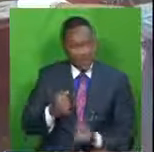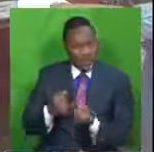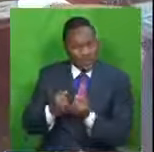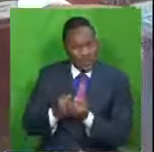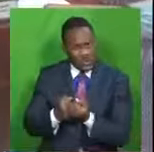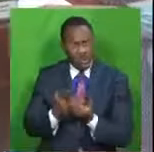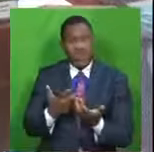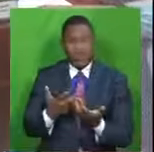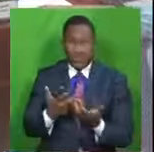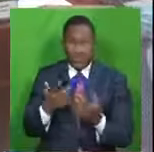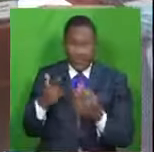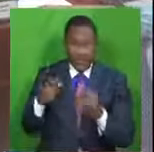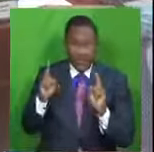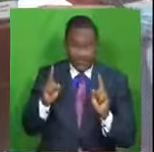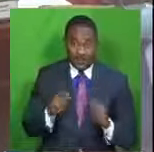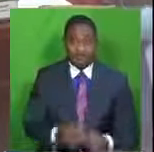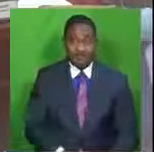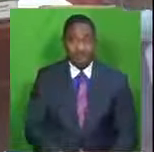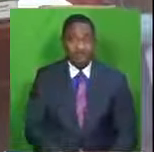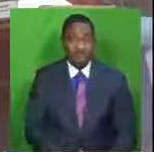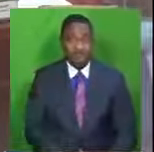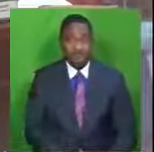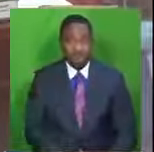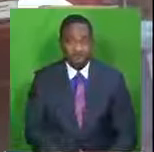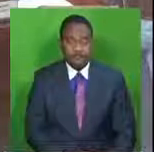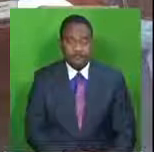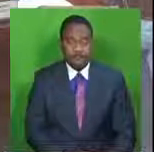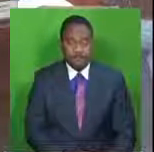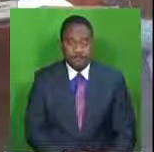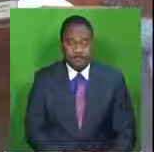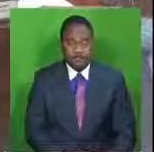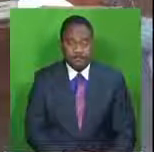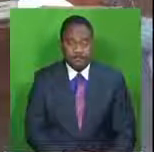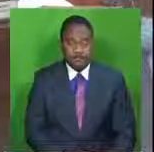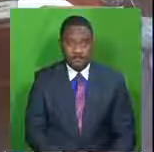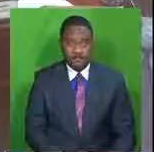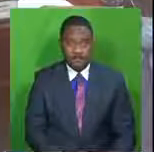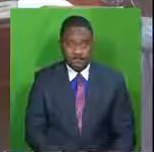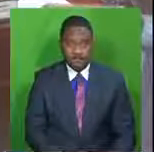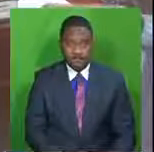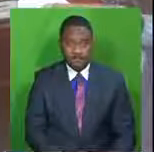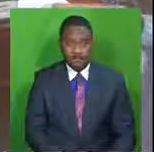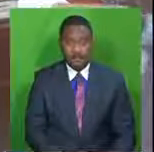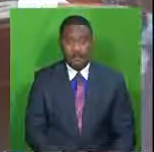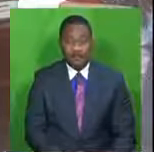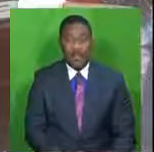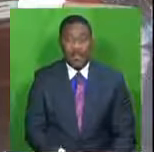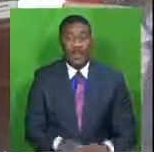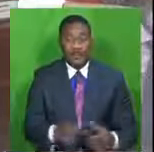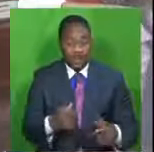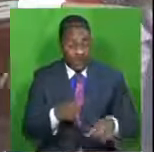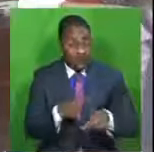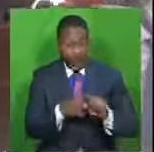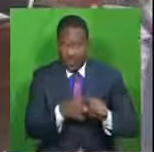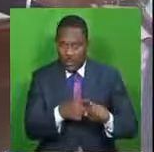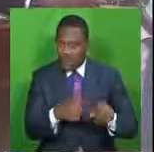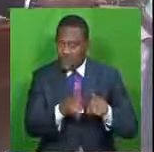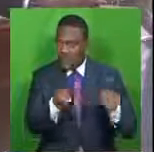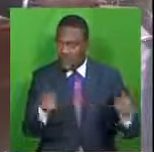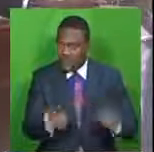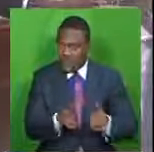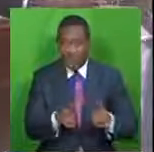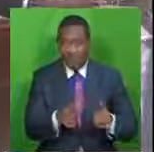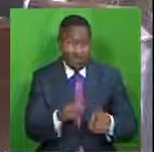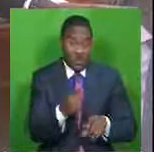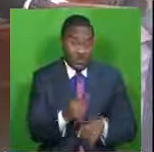Then, Mr. Speaker, finally, as I end, Division 1 and Premier League. Mr. Speaker, my colleague,